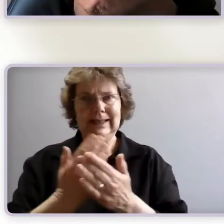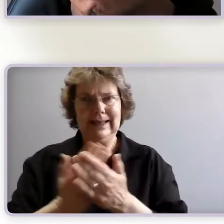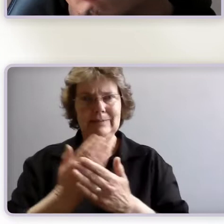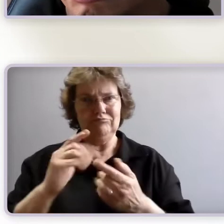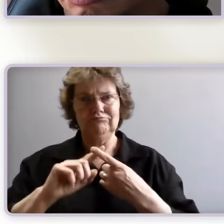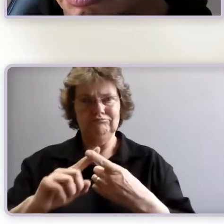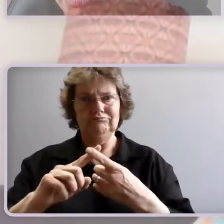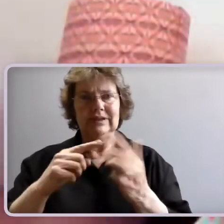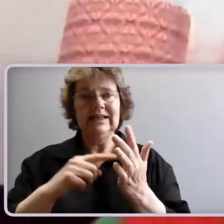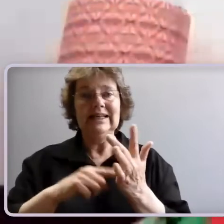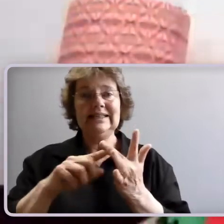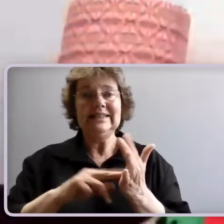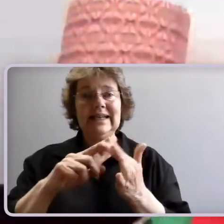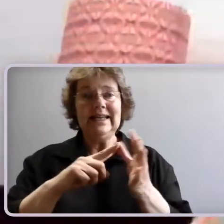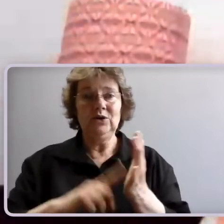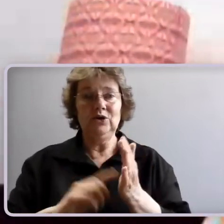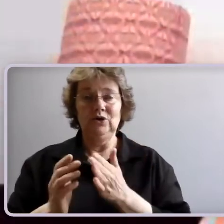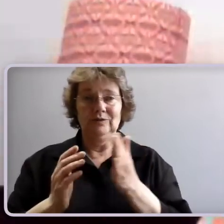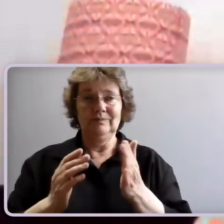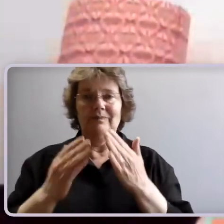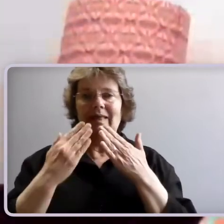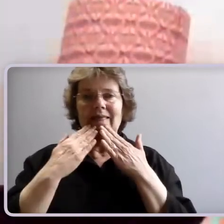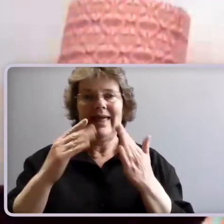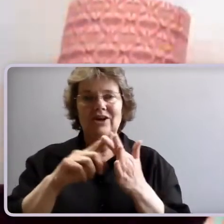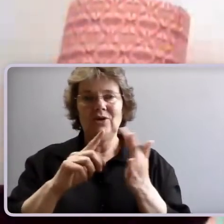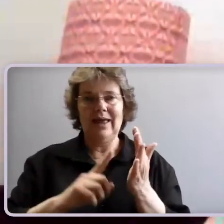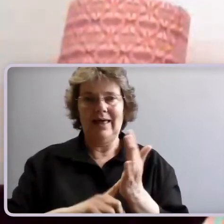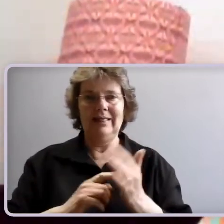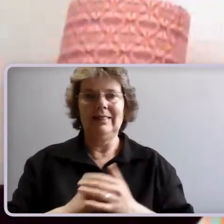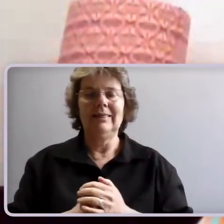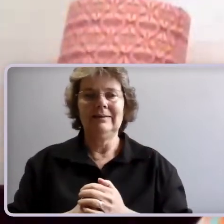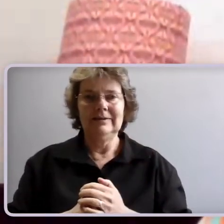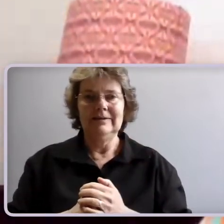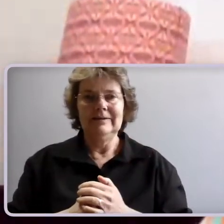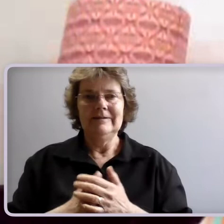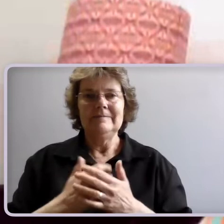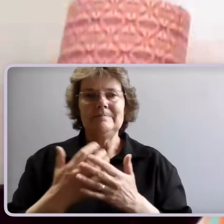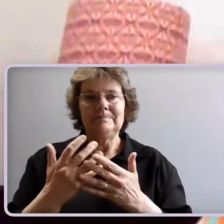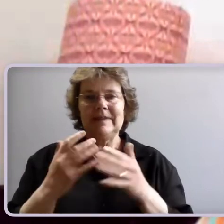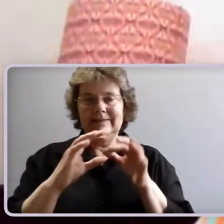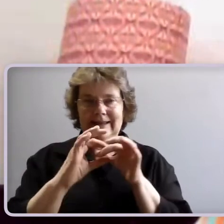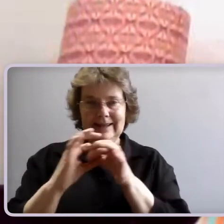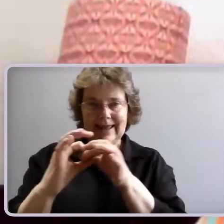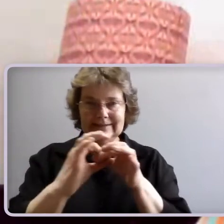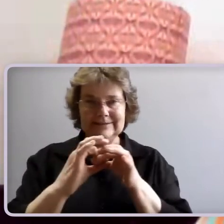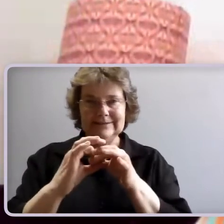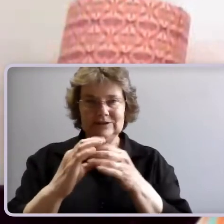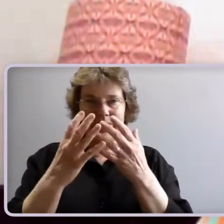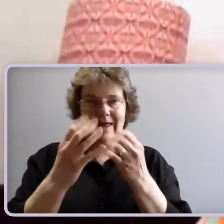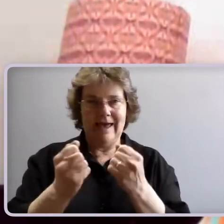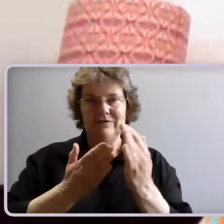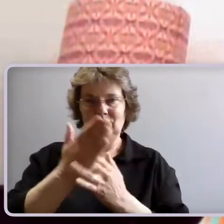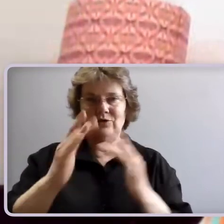Thanks, Elle. I definitely think, I think the connectedness that we have over the internet with telehealth, it